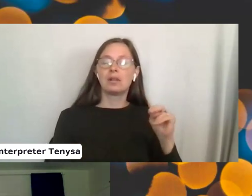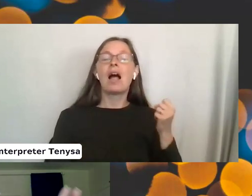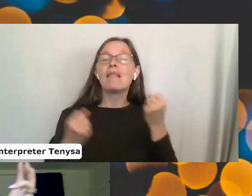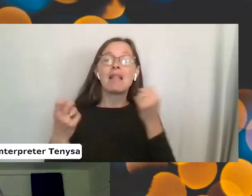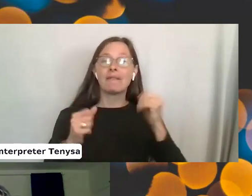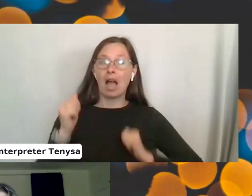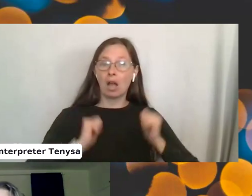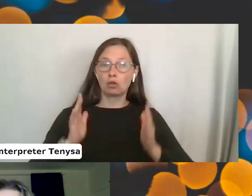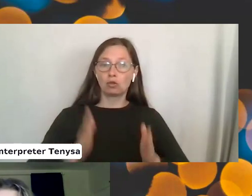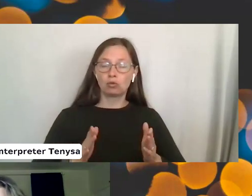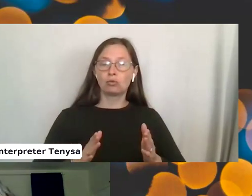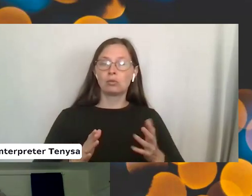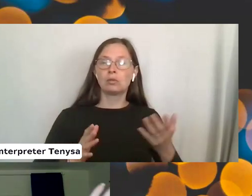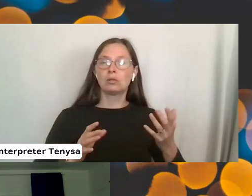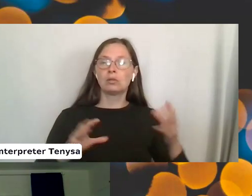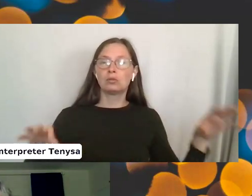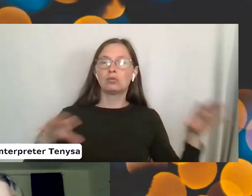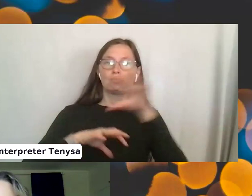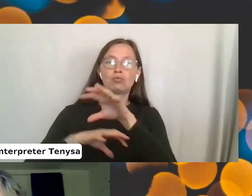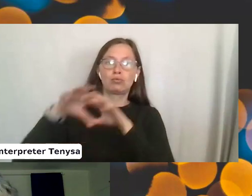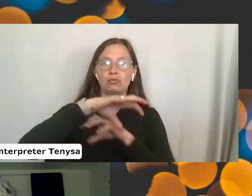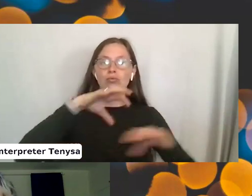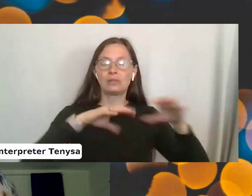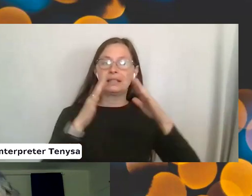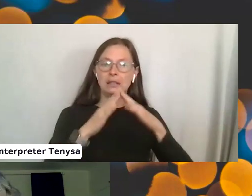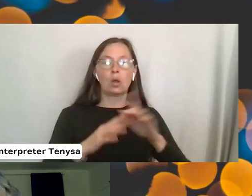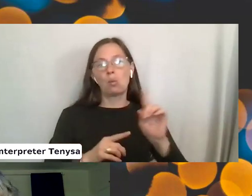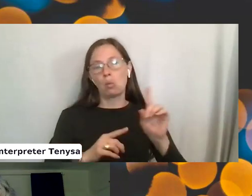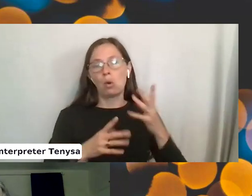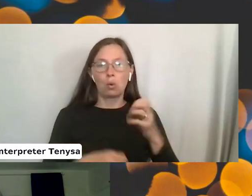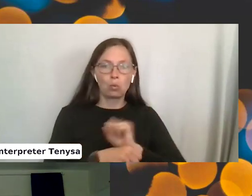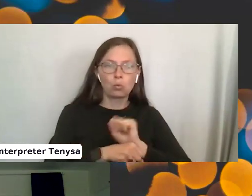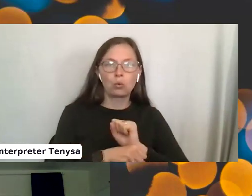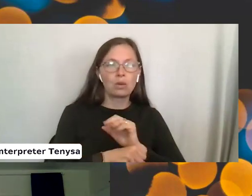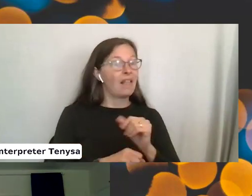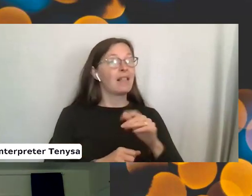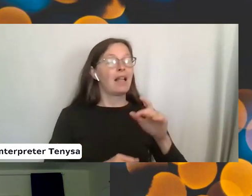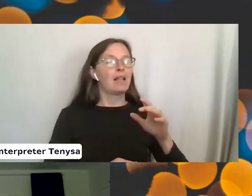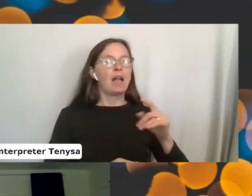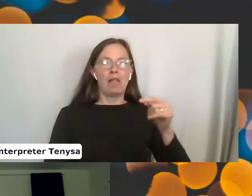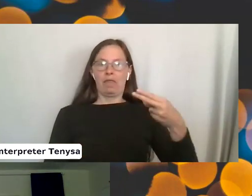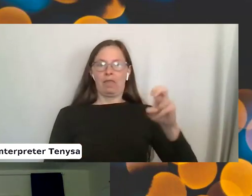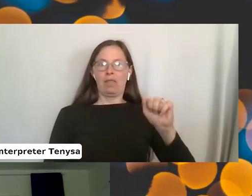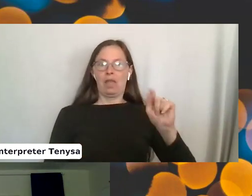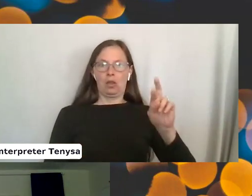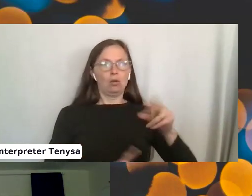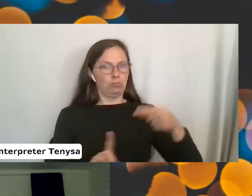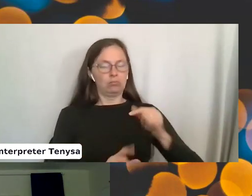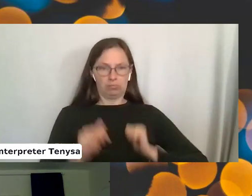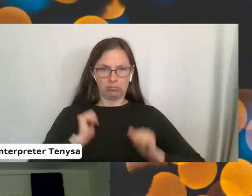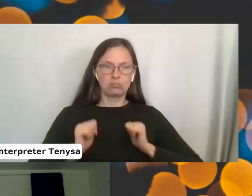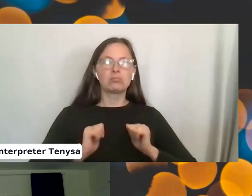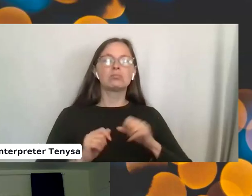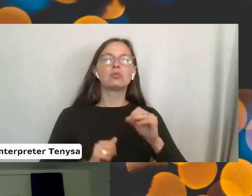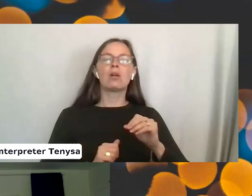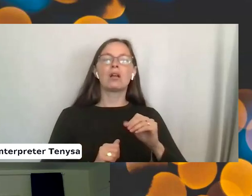of shift cities to, you know, where they want to produce work, especially theater actors. So this is a theater actor I knew for years and years